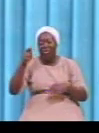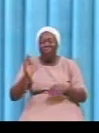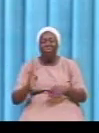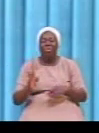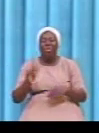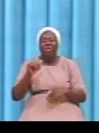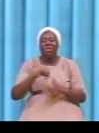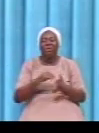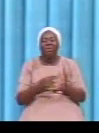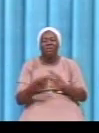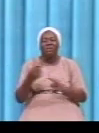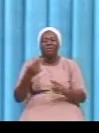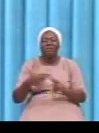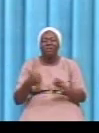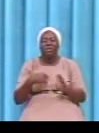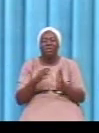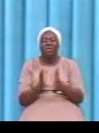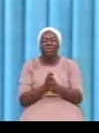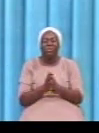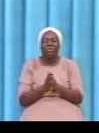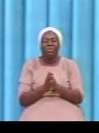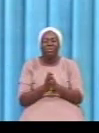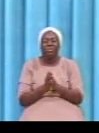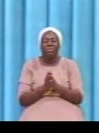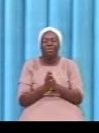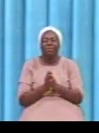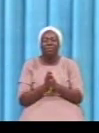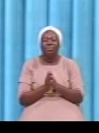In Jesus' name we pray.